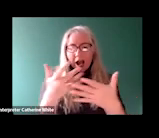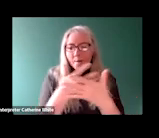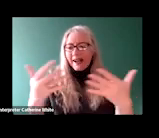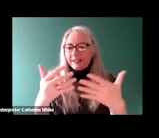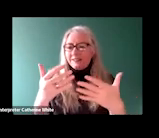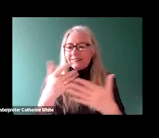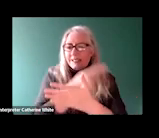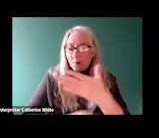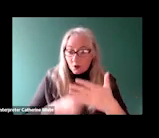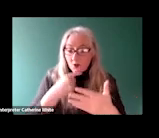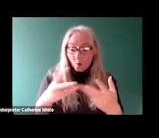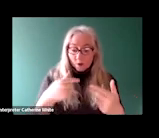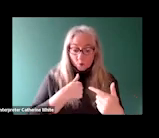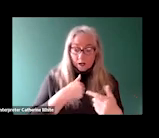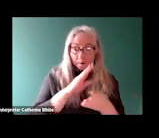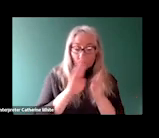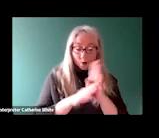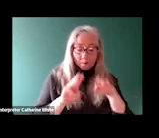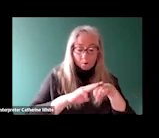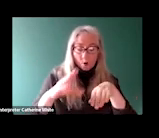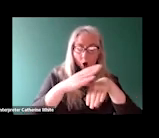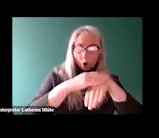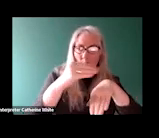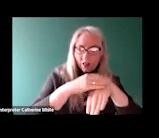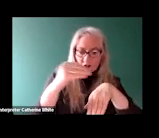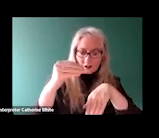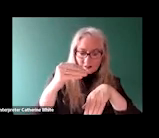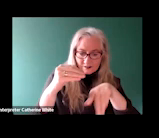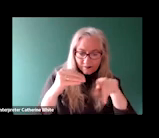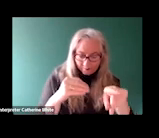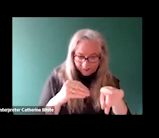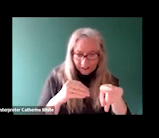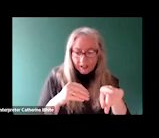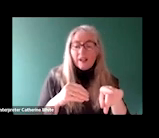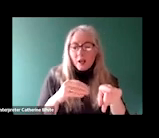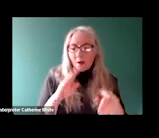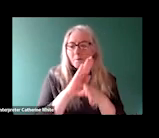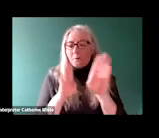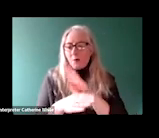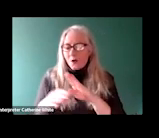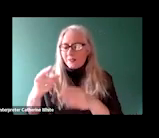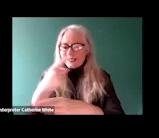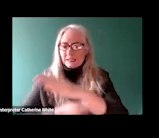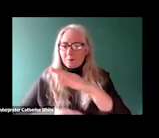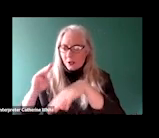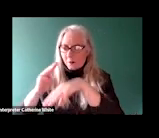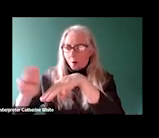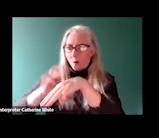So as we age in the population, the prevalence of disability increases.